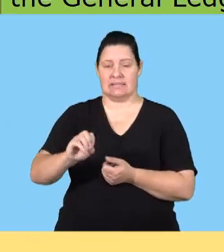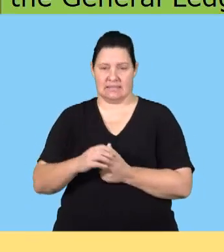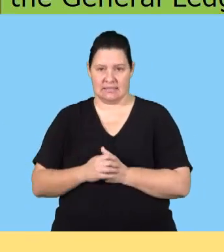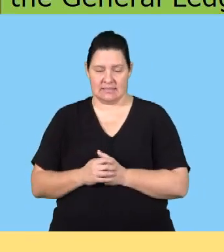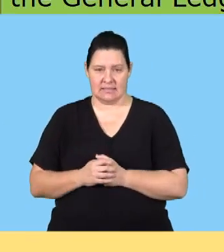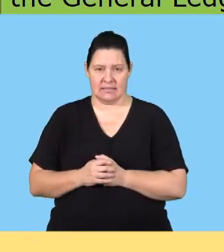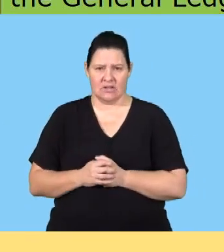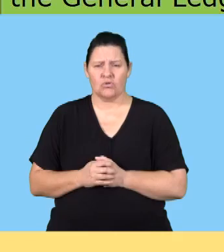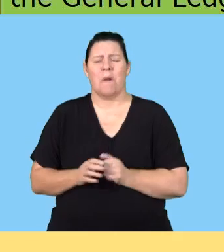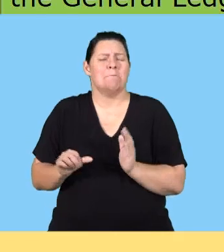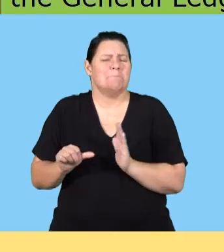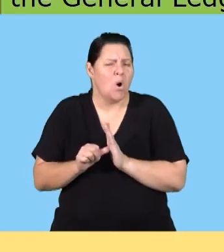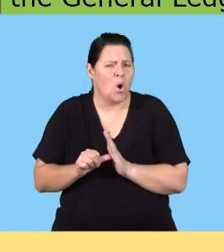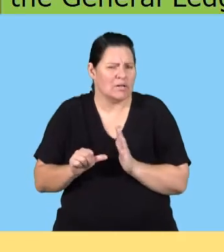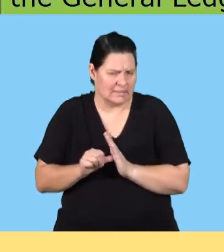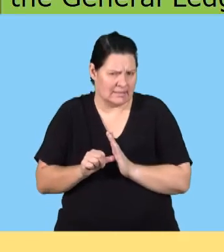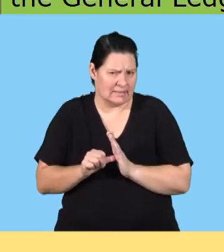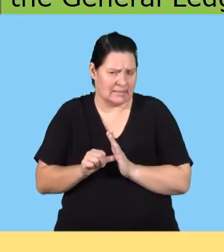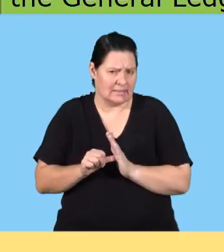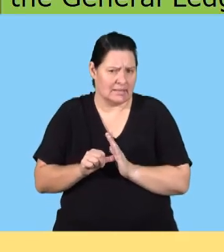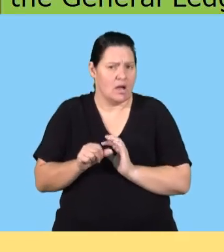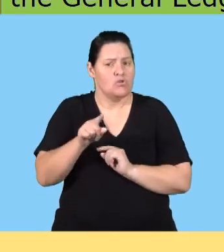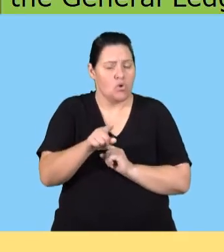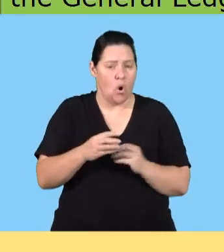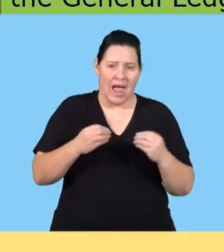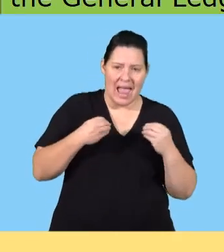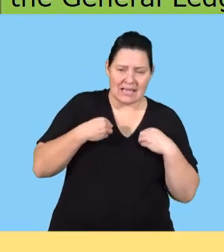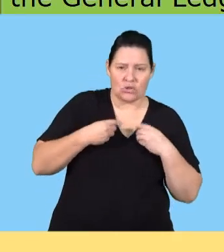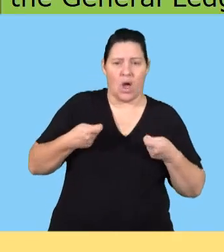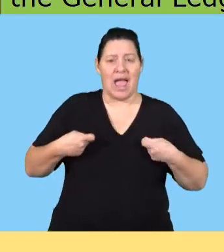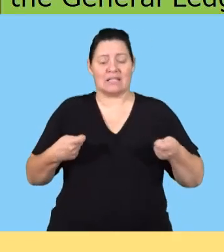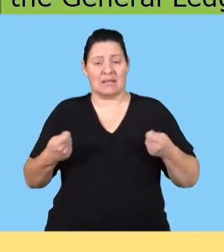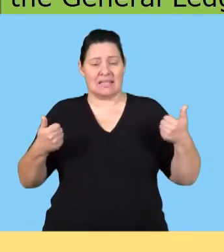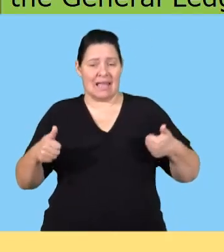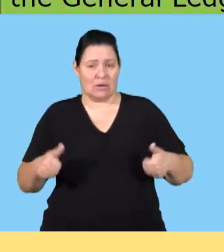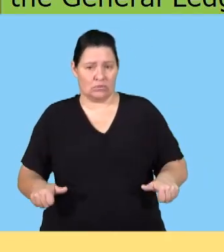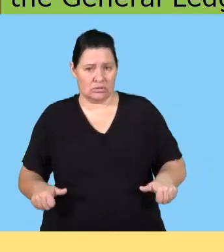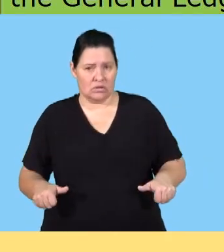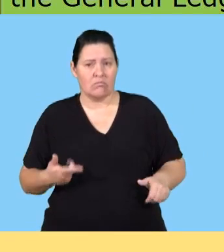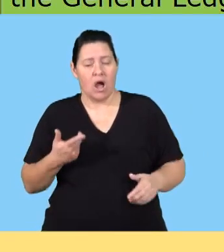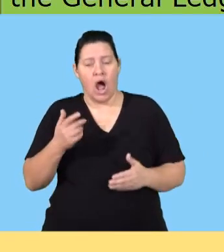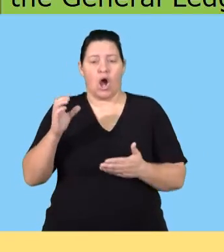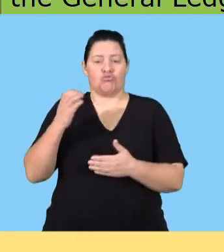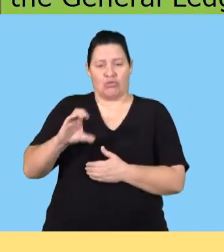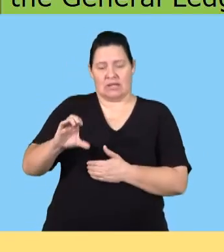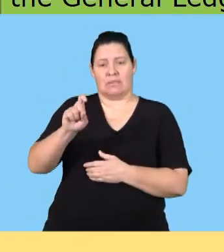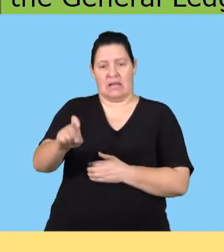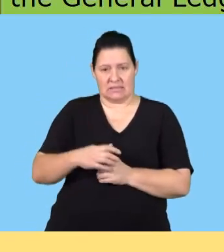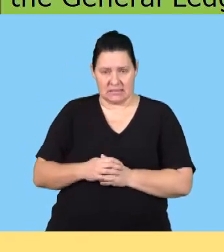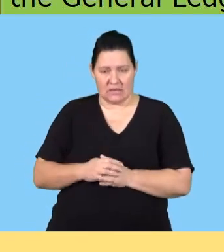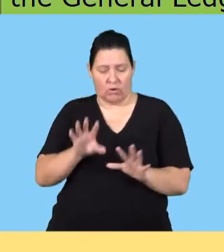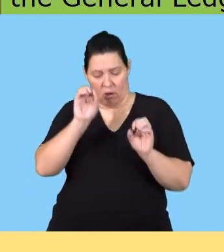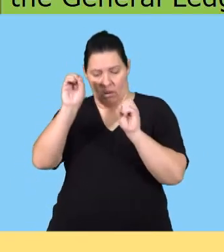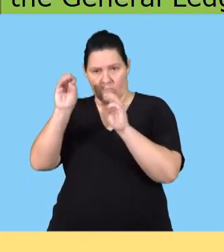4,280. So it is very important that in either your asset or your expense account, you are going to credit it when